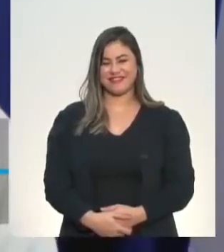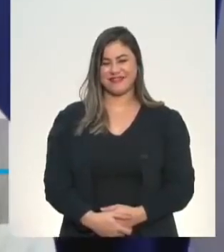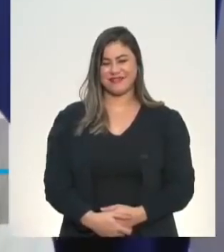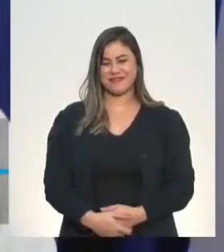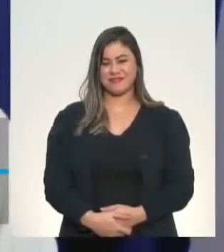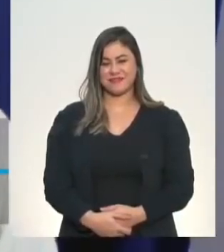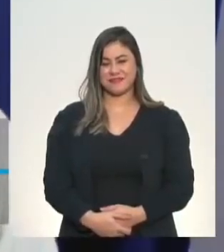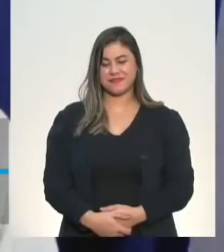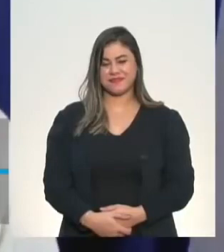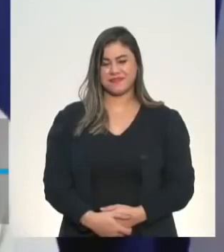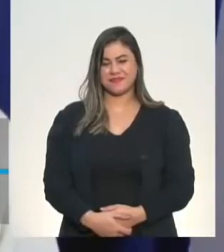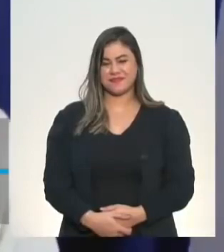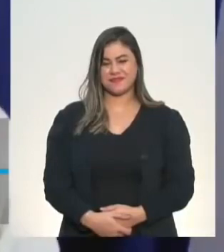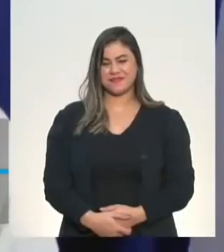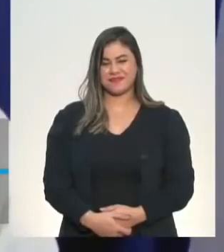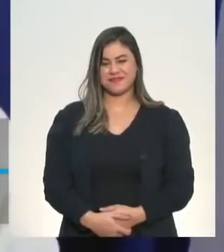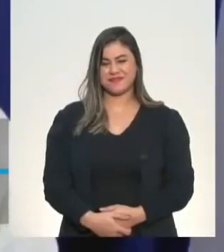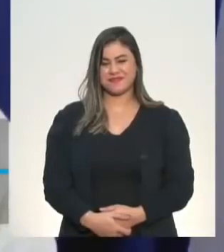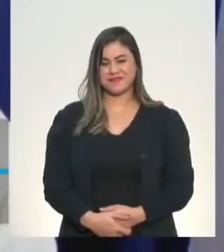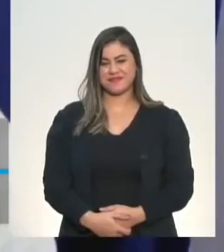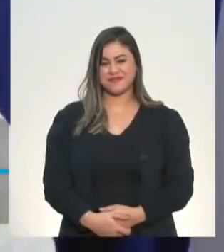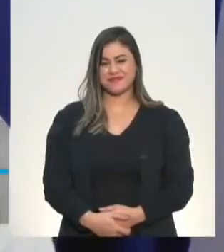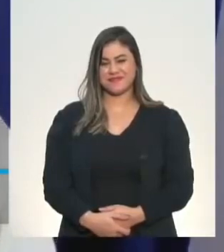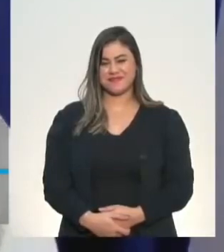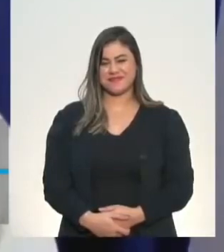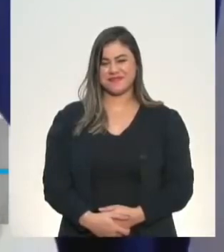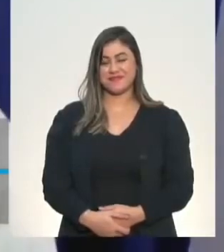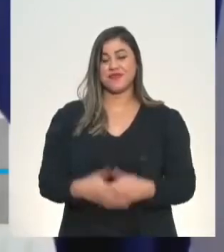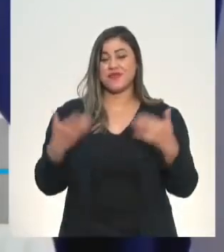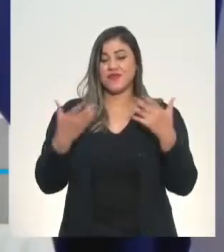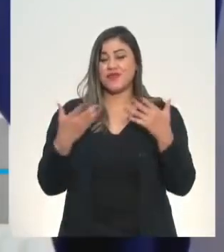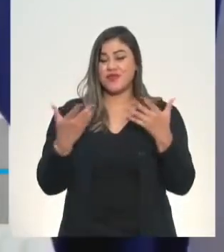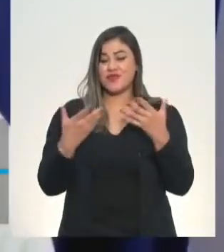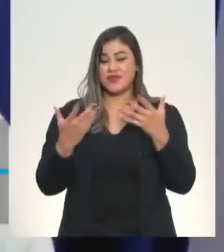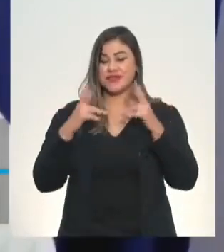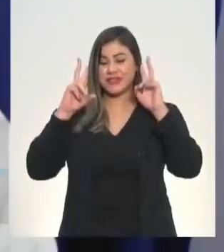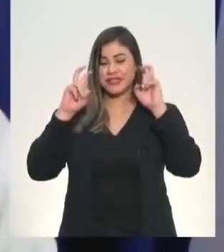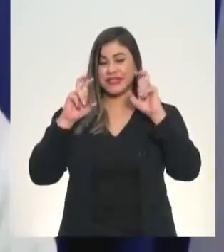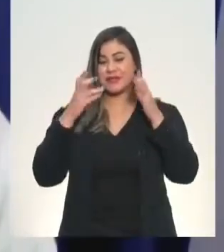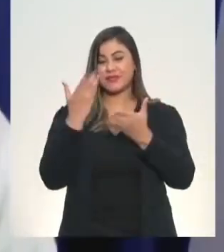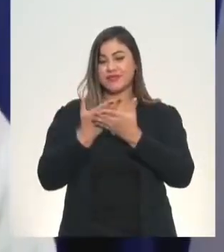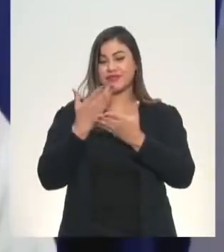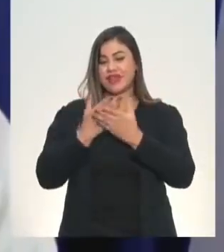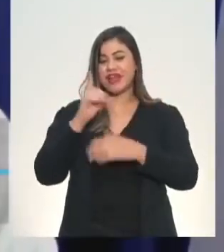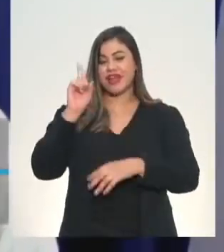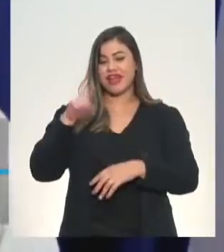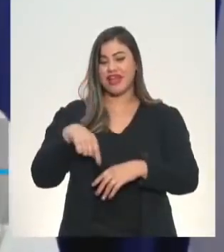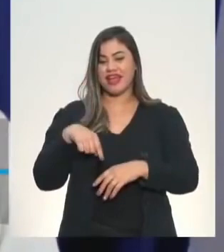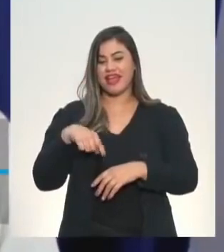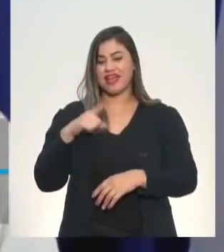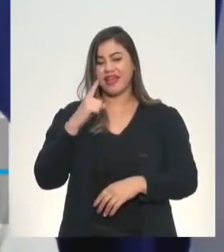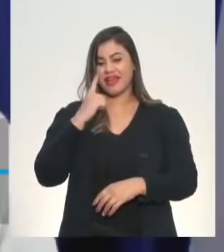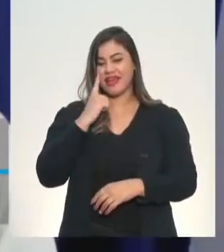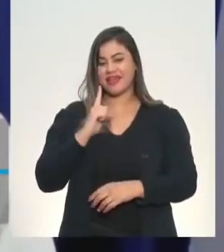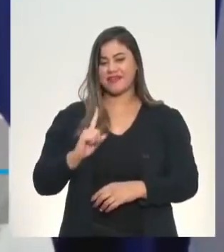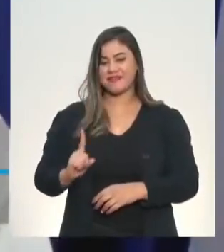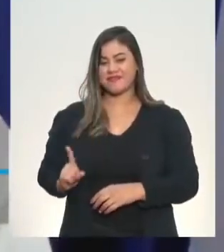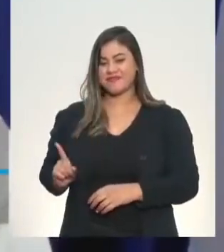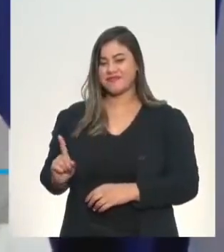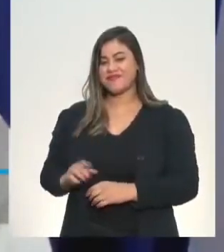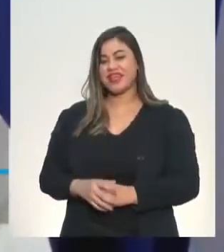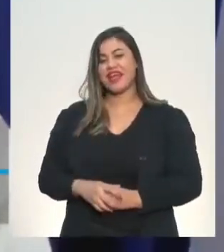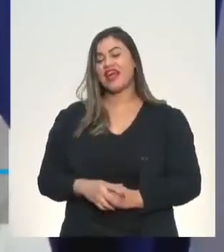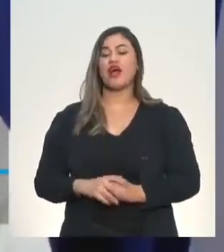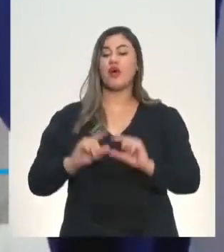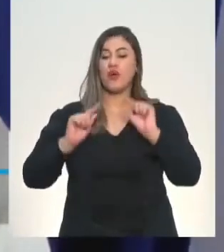today's class is The Girl from Ipanema. Hoje a gente vai falar, o nome da nossa aula é The Girl from Ipanema. Essa aula